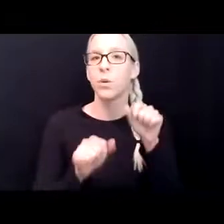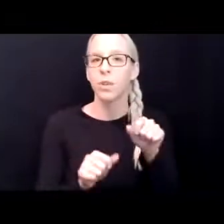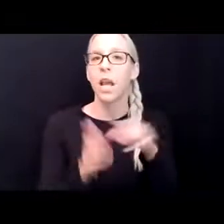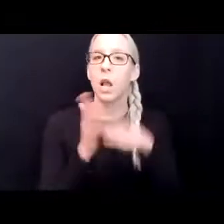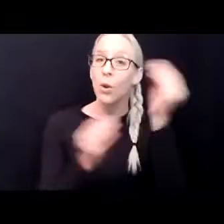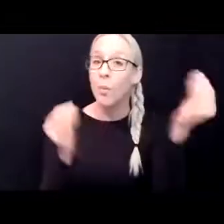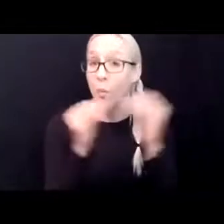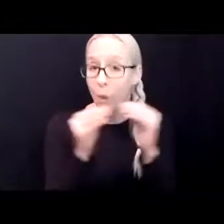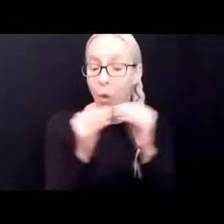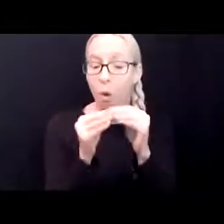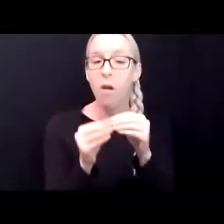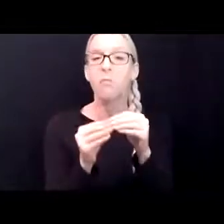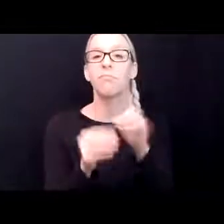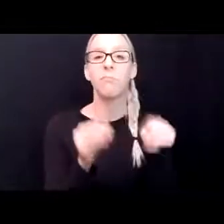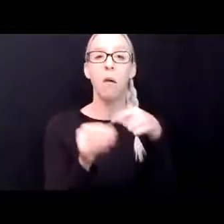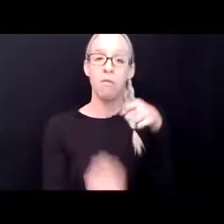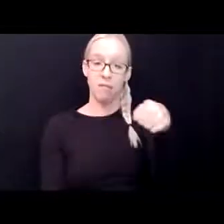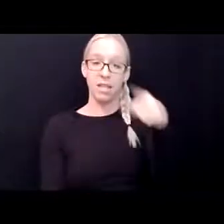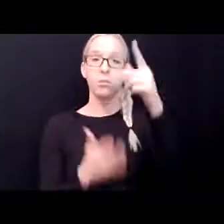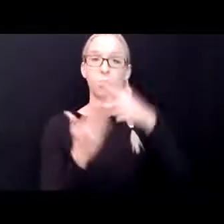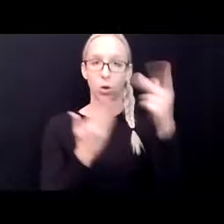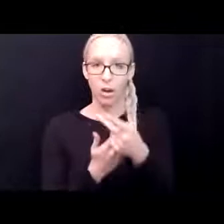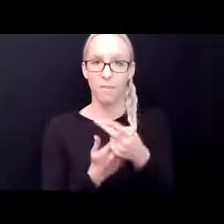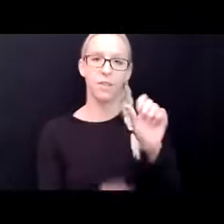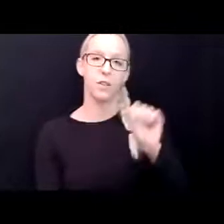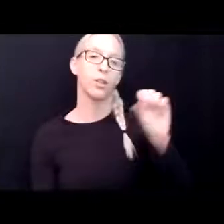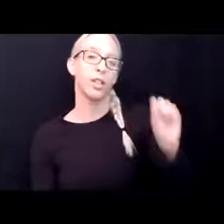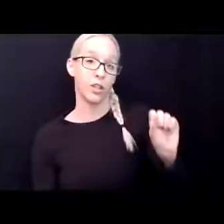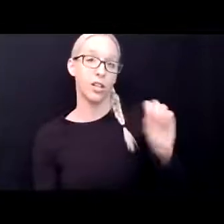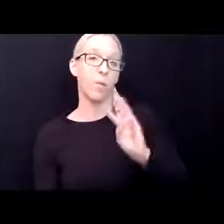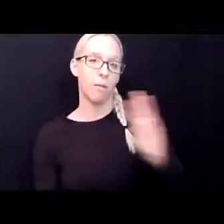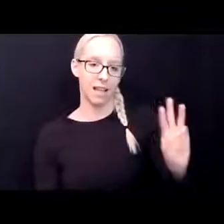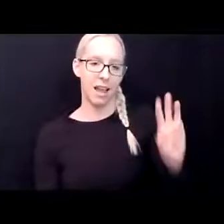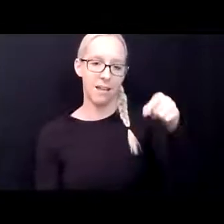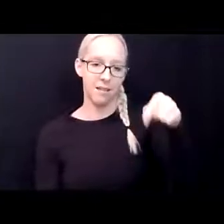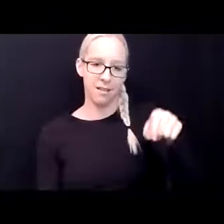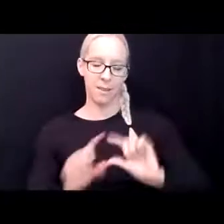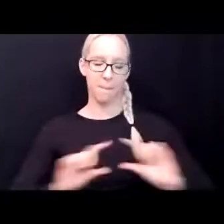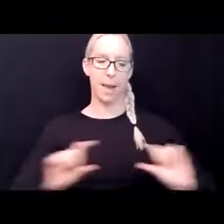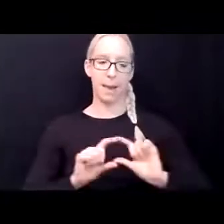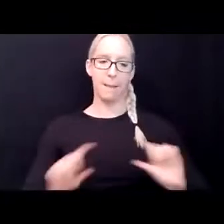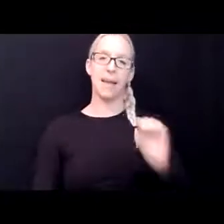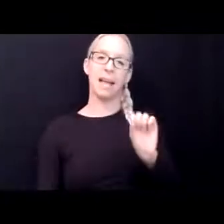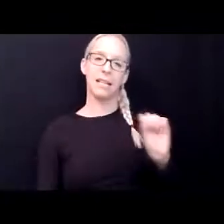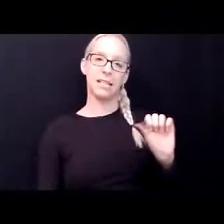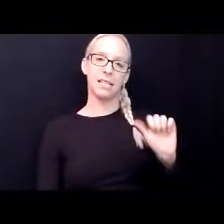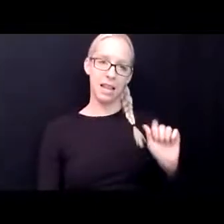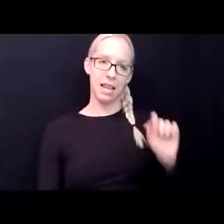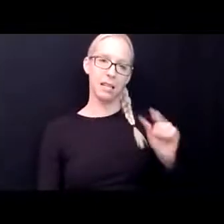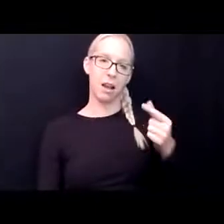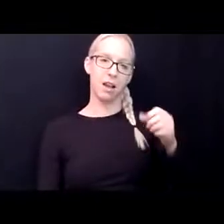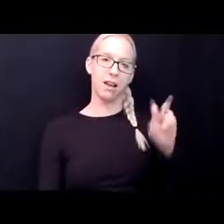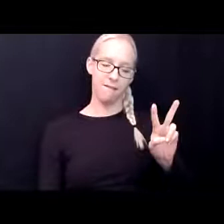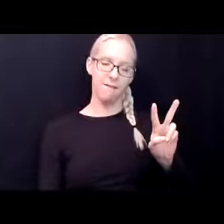information about these programs at the Social Security website, which is listed here at the bottom. It's